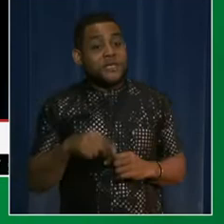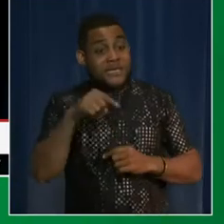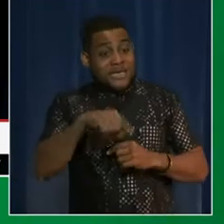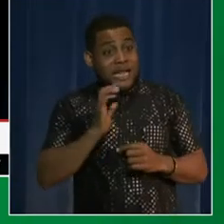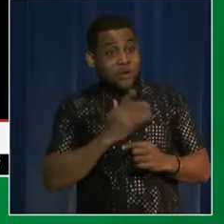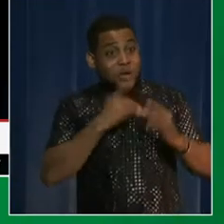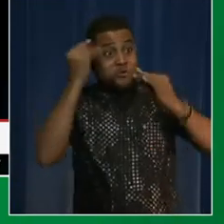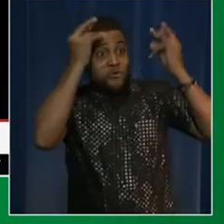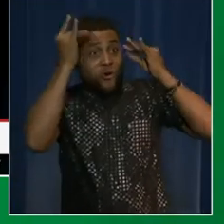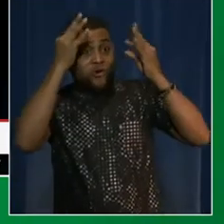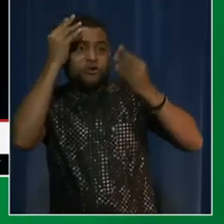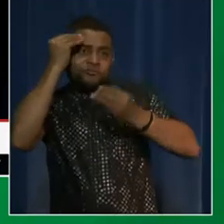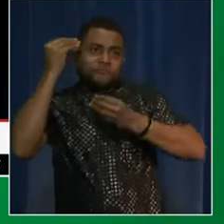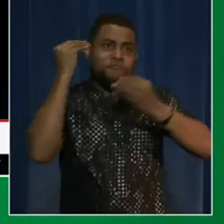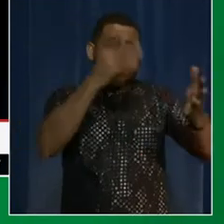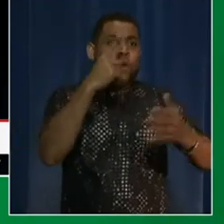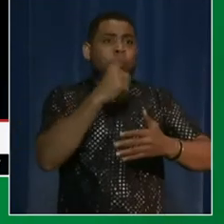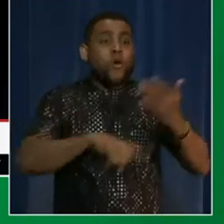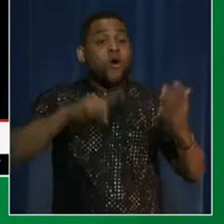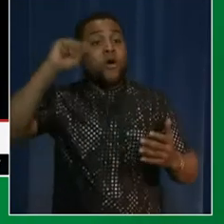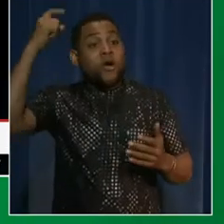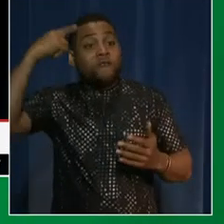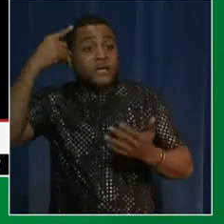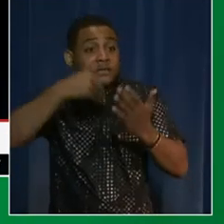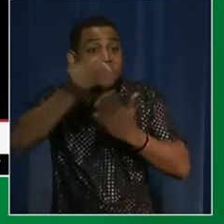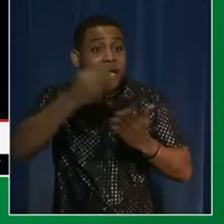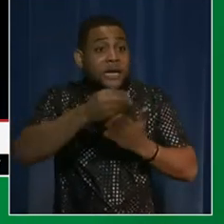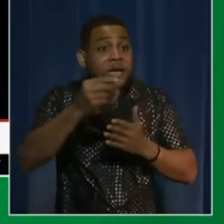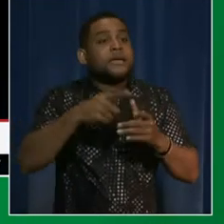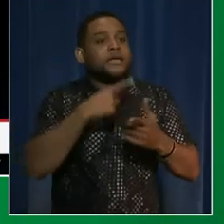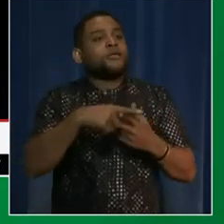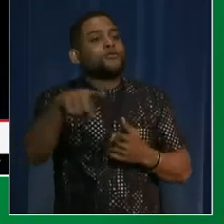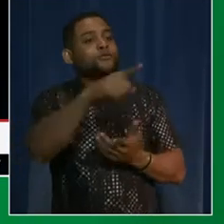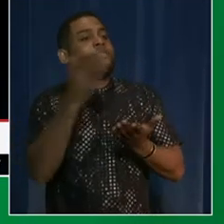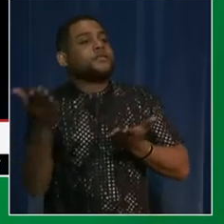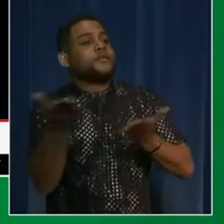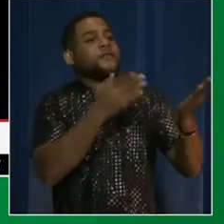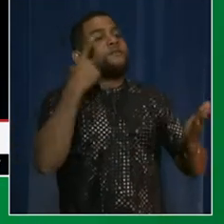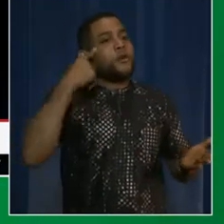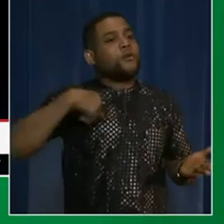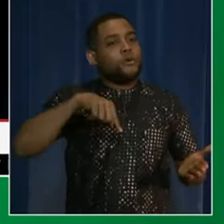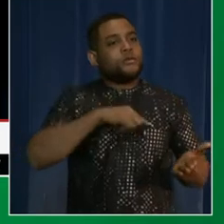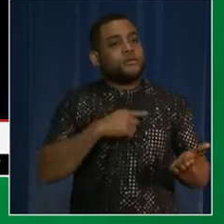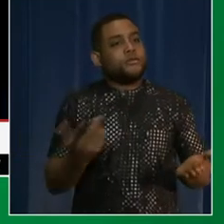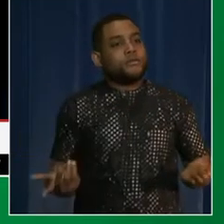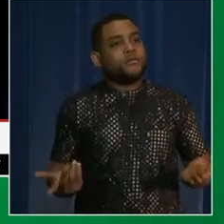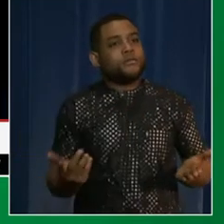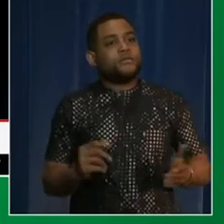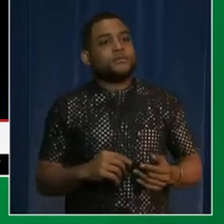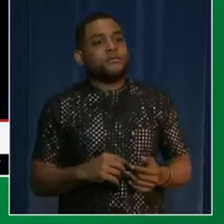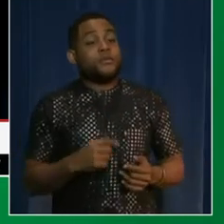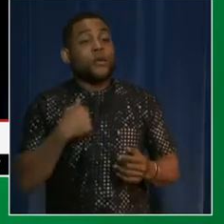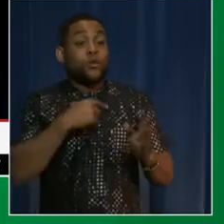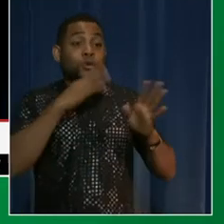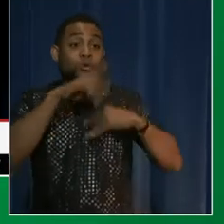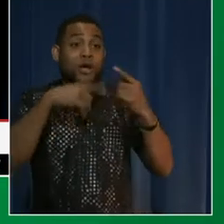the government is buying, you'll go out there and deliver it for us. We talk about it here at March Madness, and we also